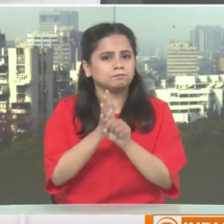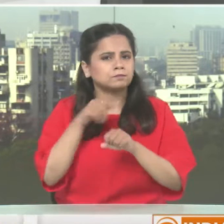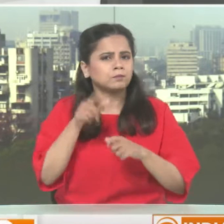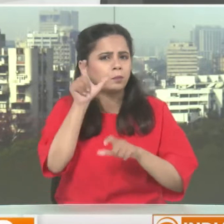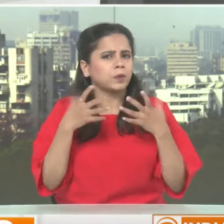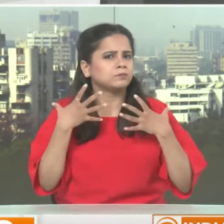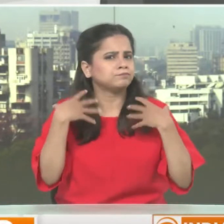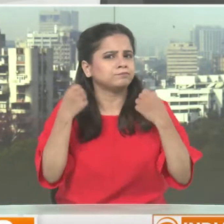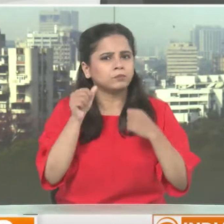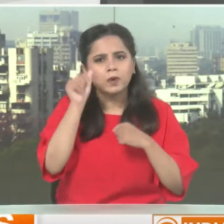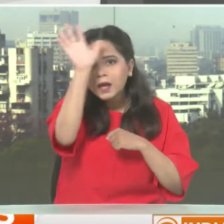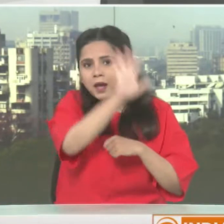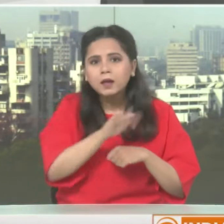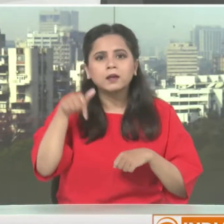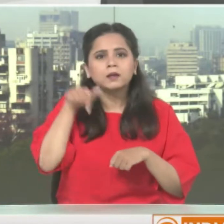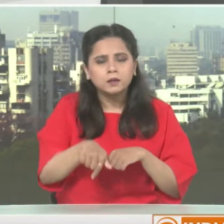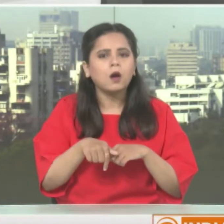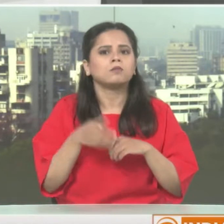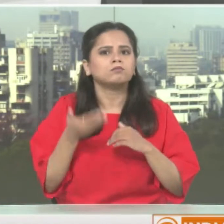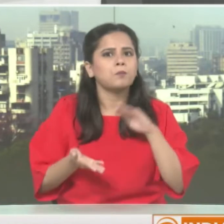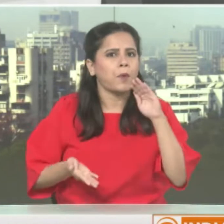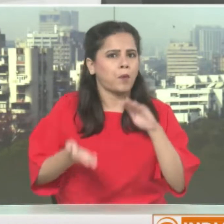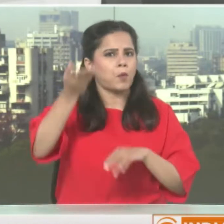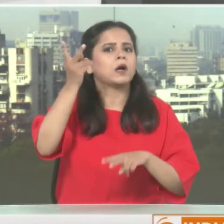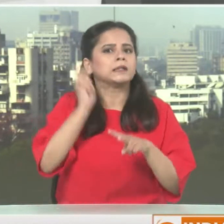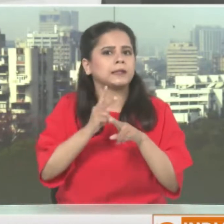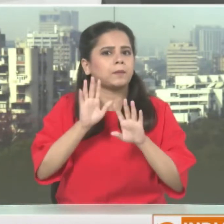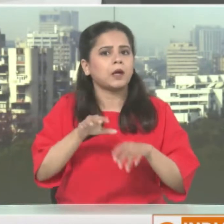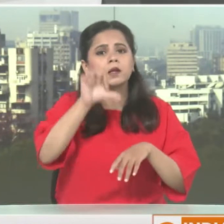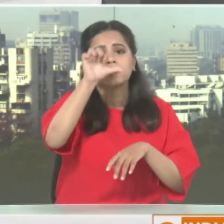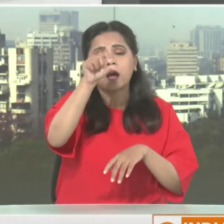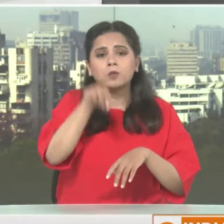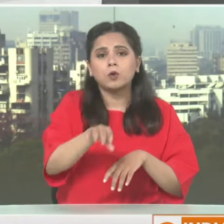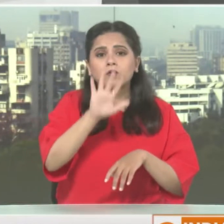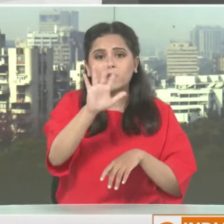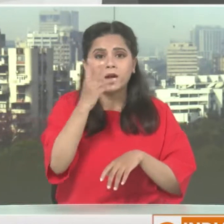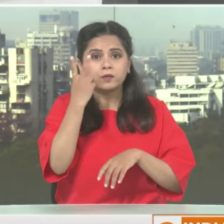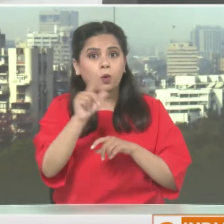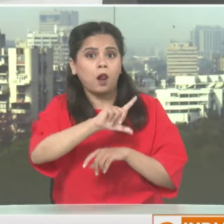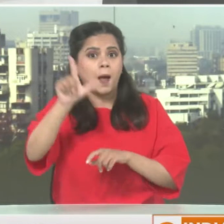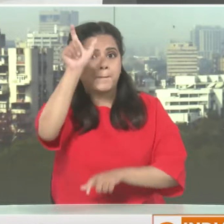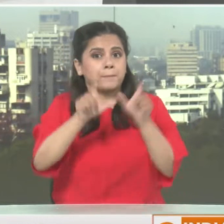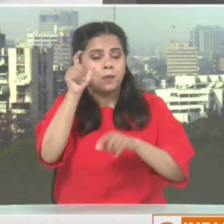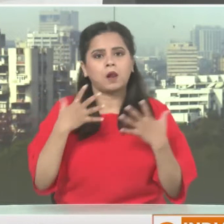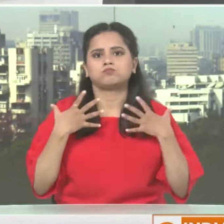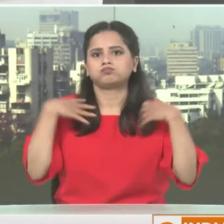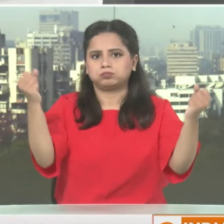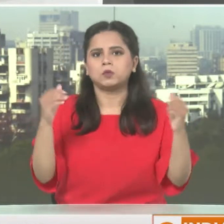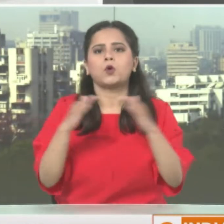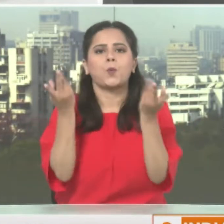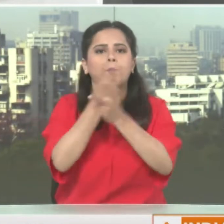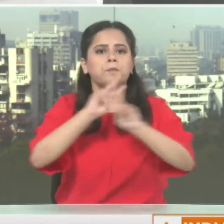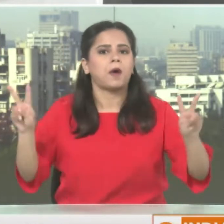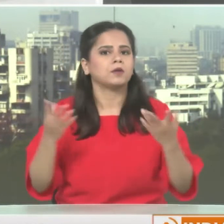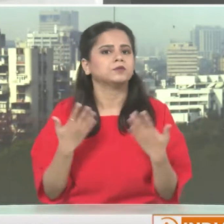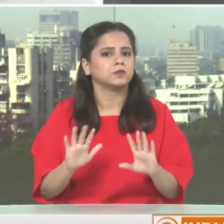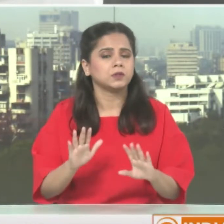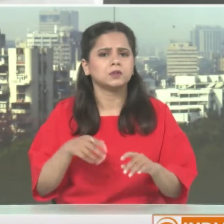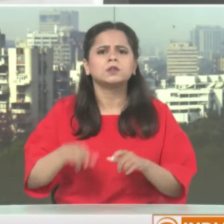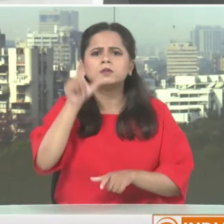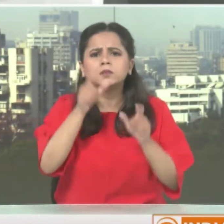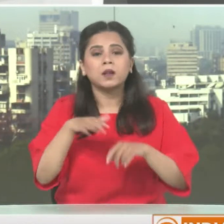COVID-19 recovery cases in India continue to rise as over 9.52 lakh patients cured and discharged. The